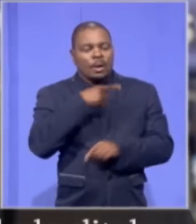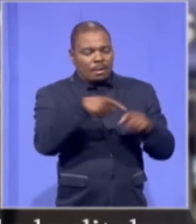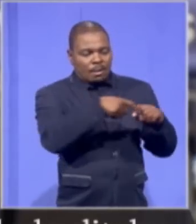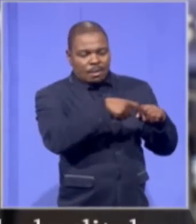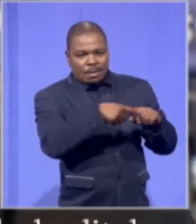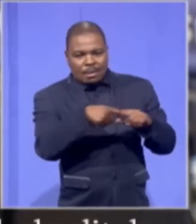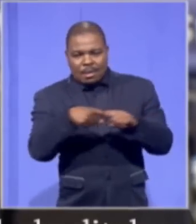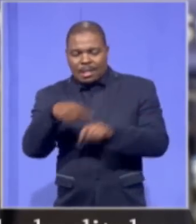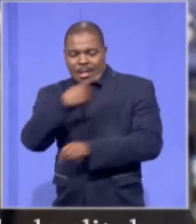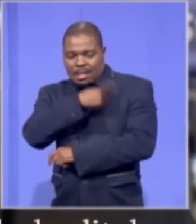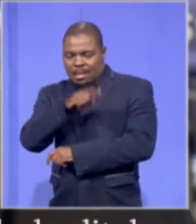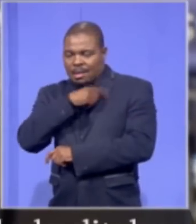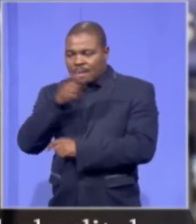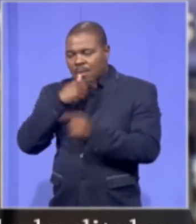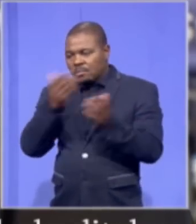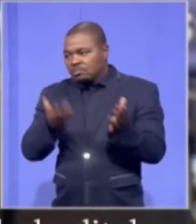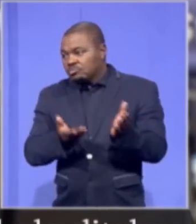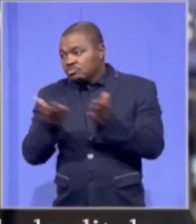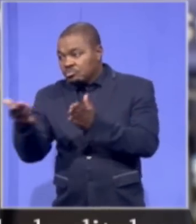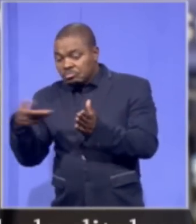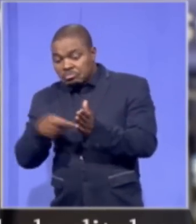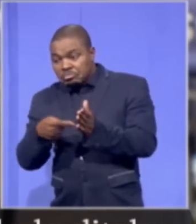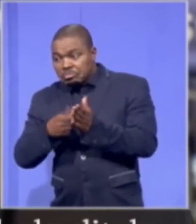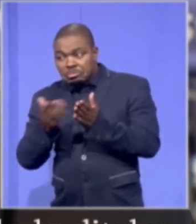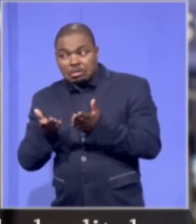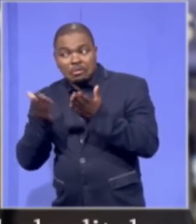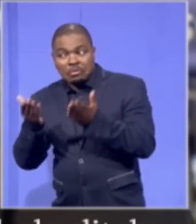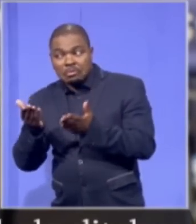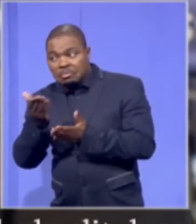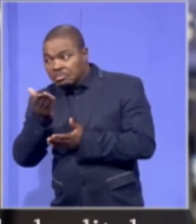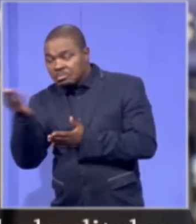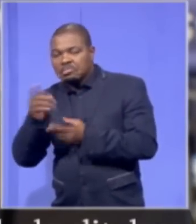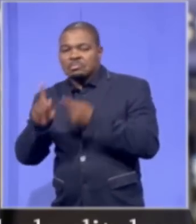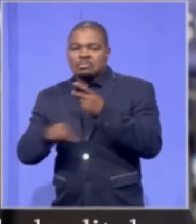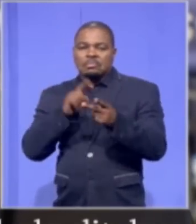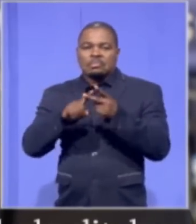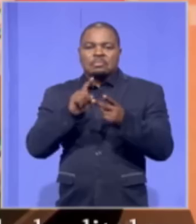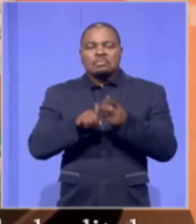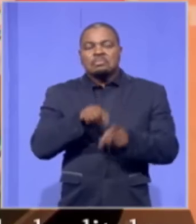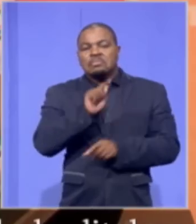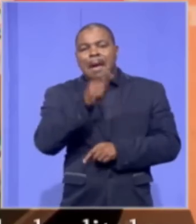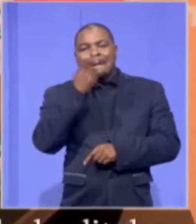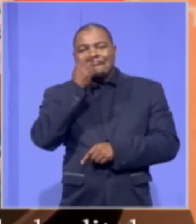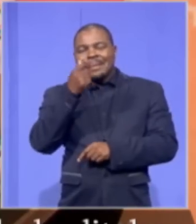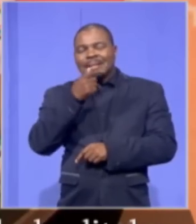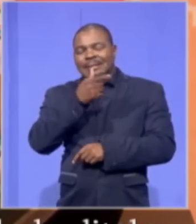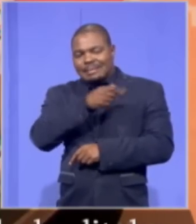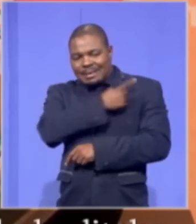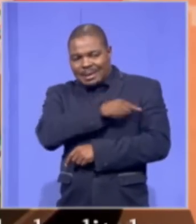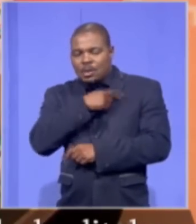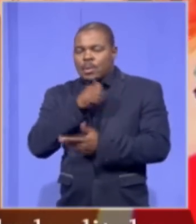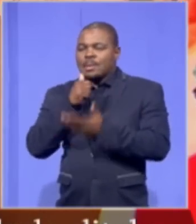we go and provide them with our services, and we are also supporting specifically men's clinics.